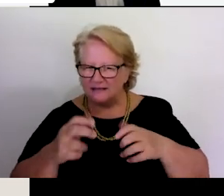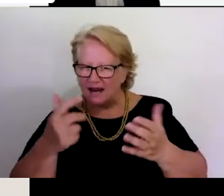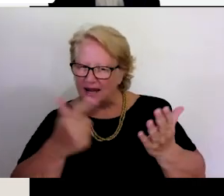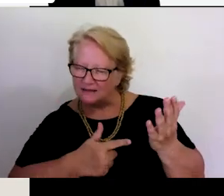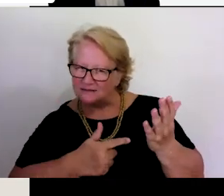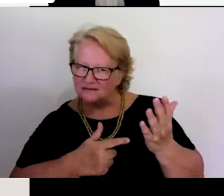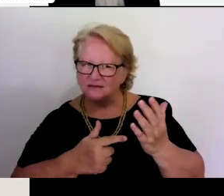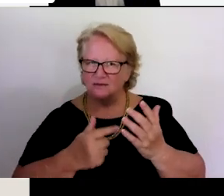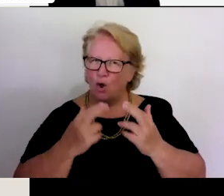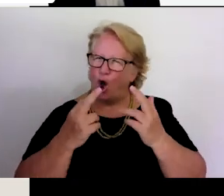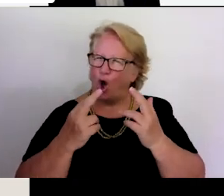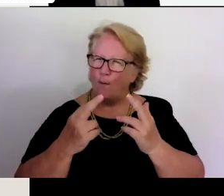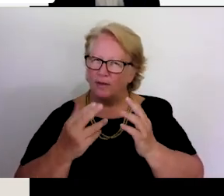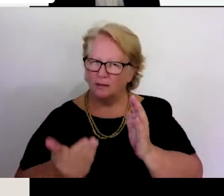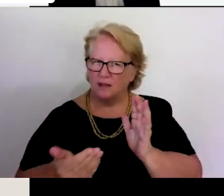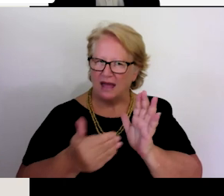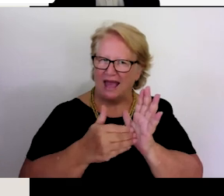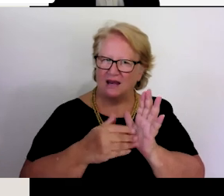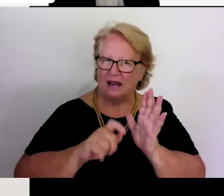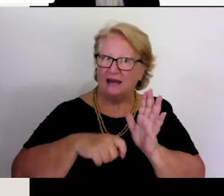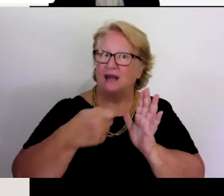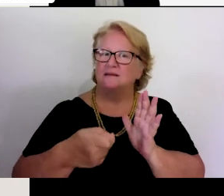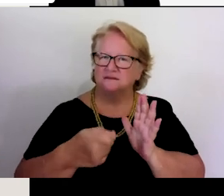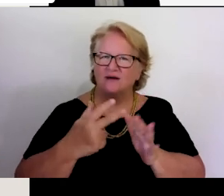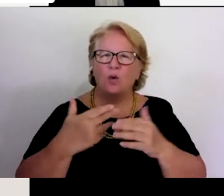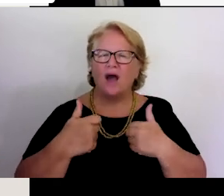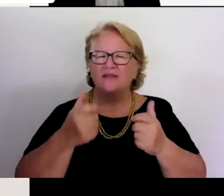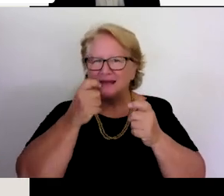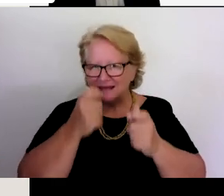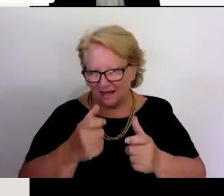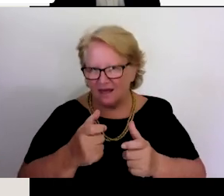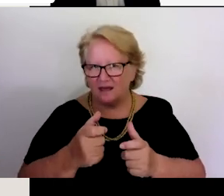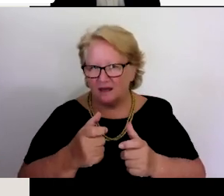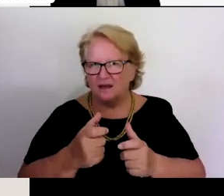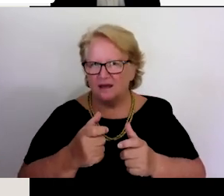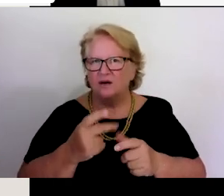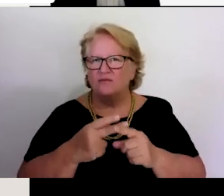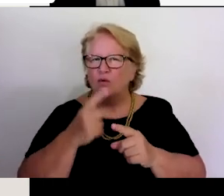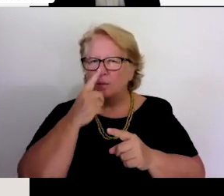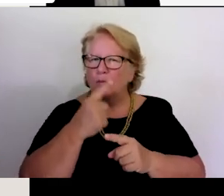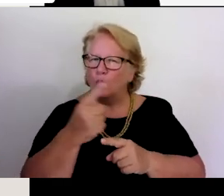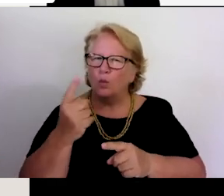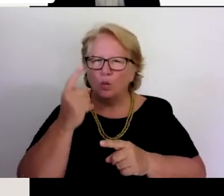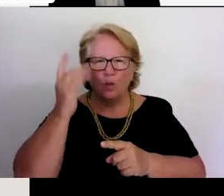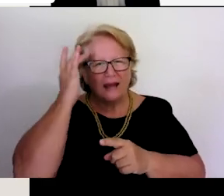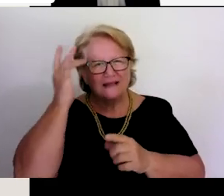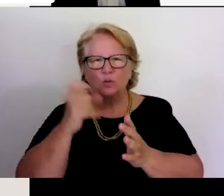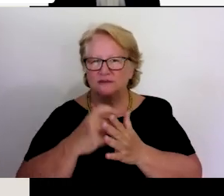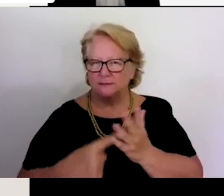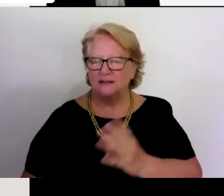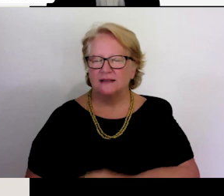hopes to build that next step in healthcare for people with intellectual disability.